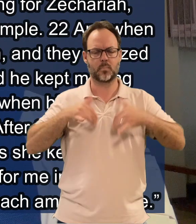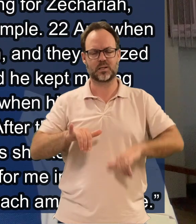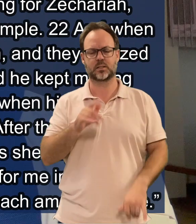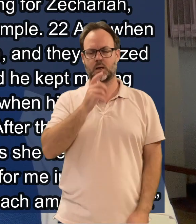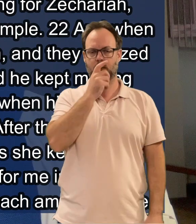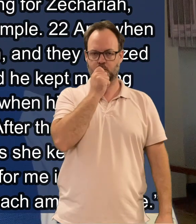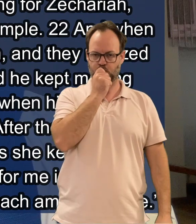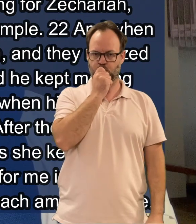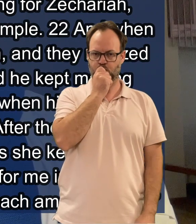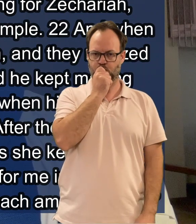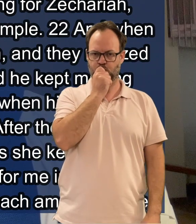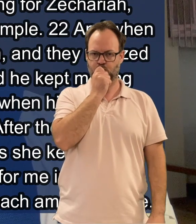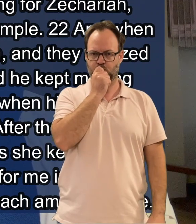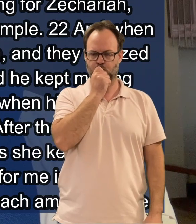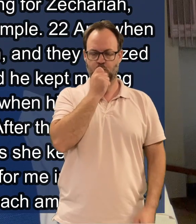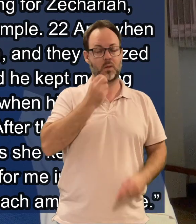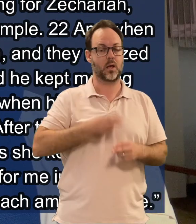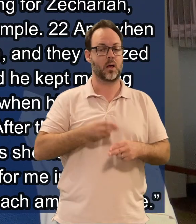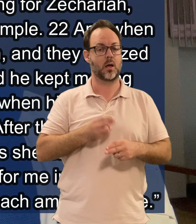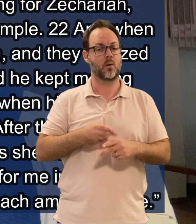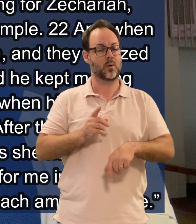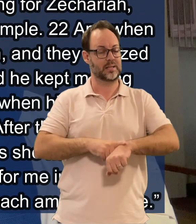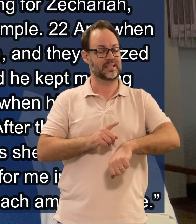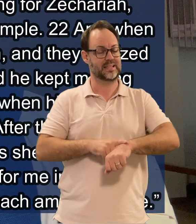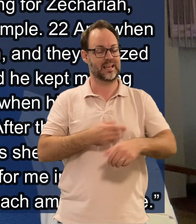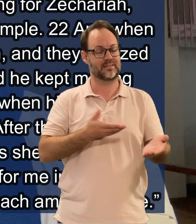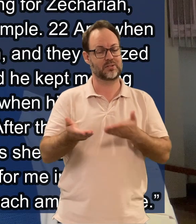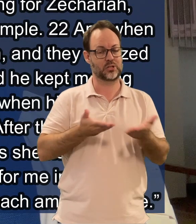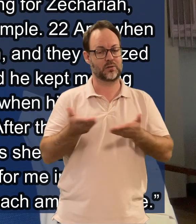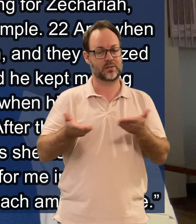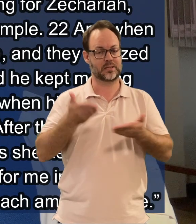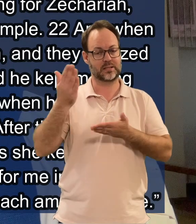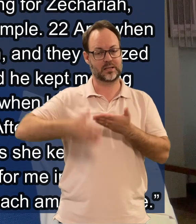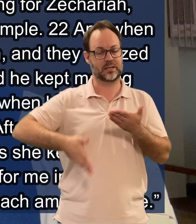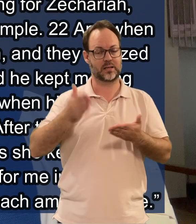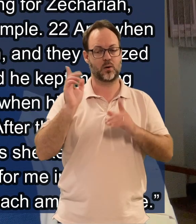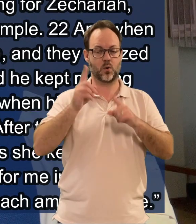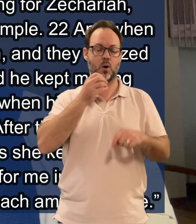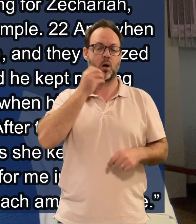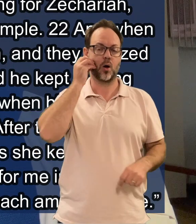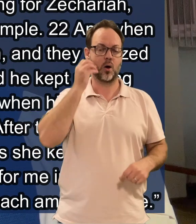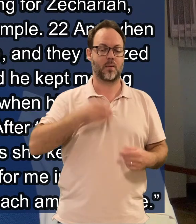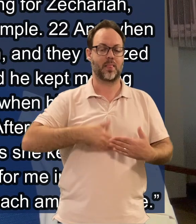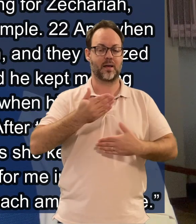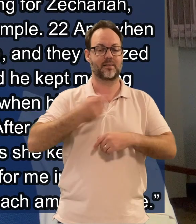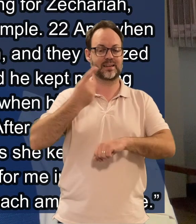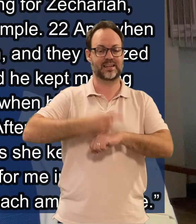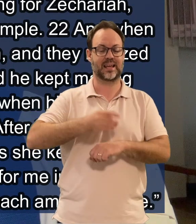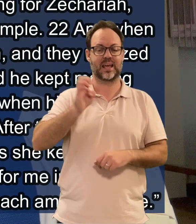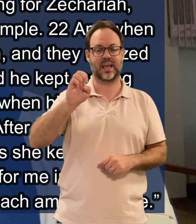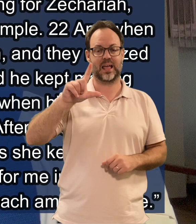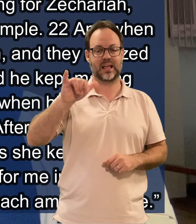mute. And when his time of service was ended, he went to his home. After these days, his wife